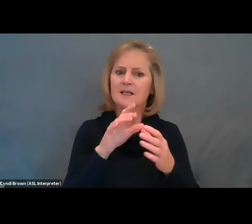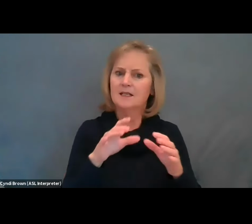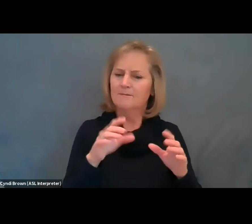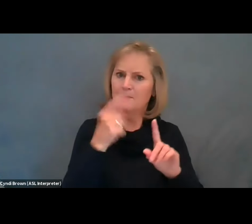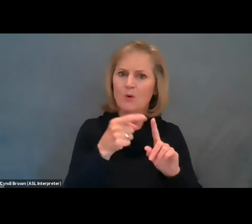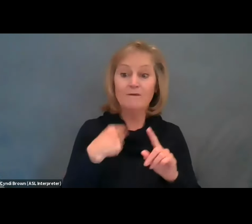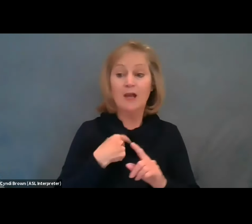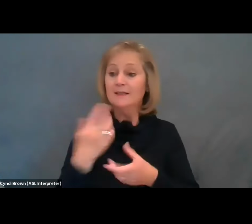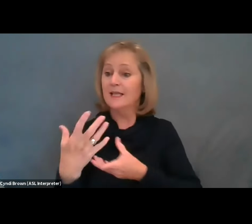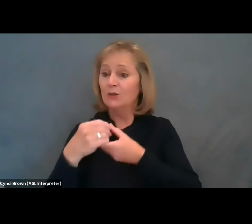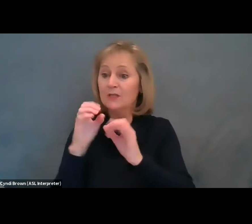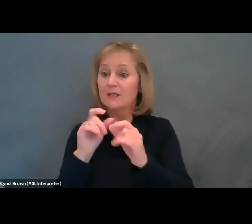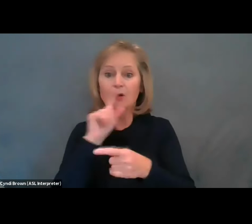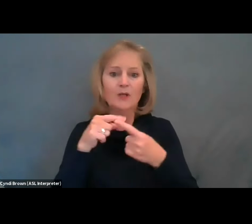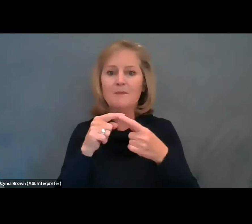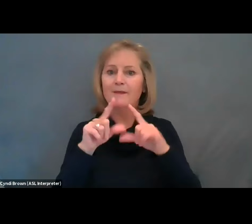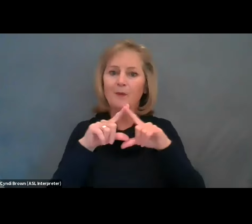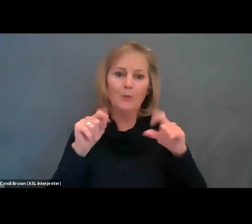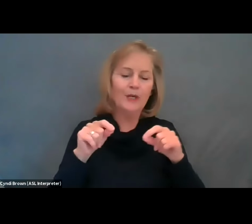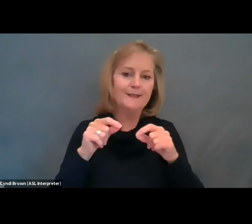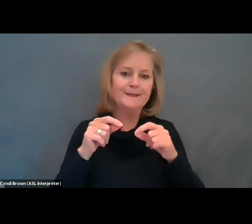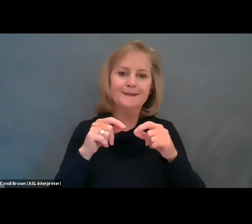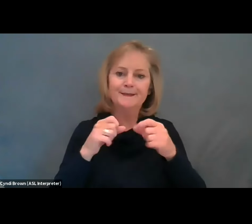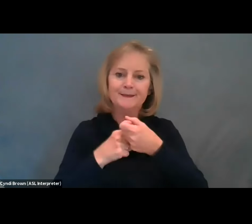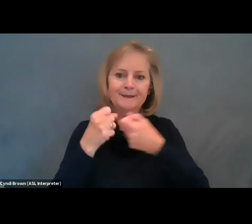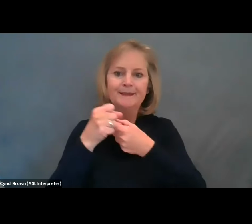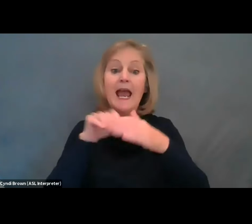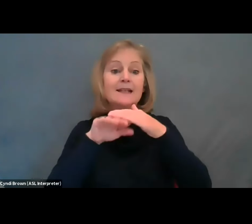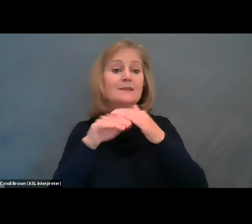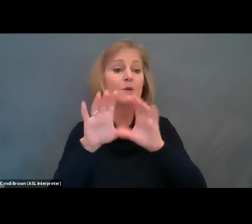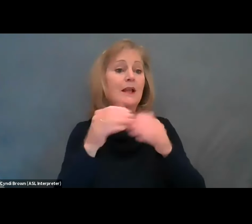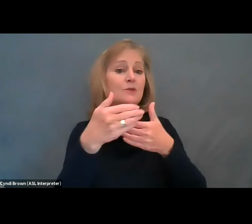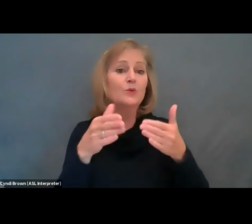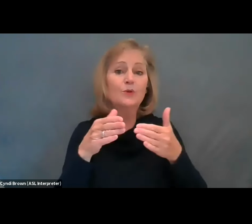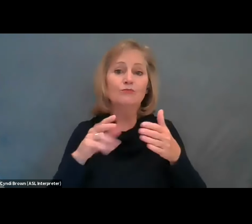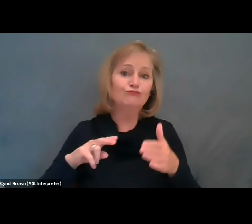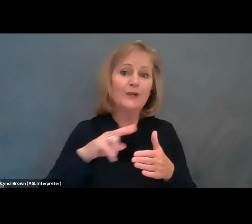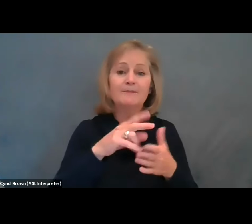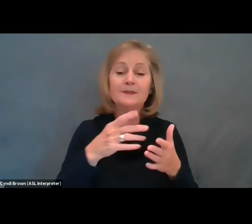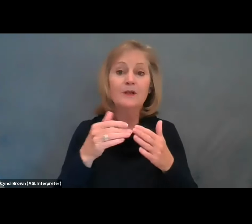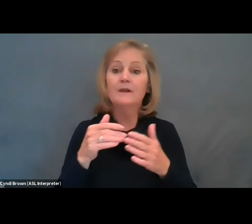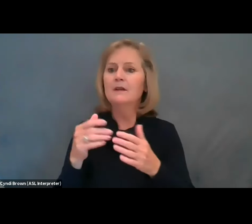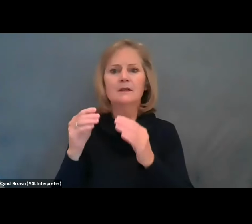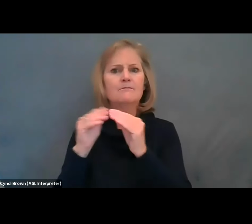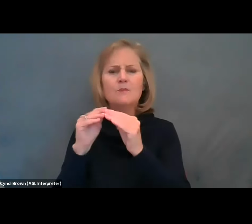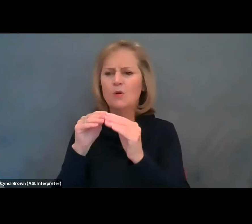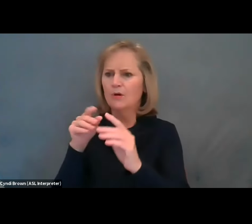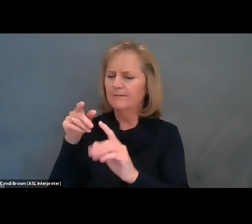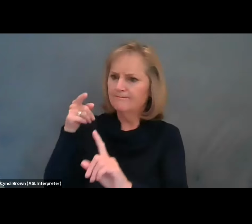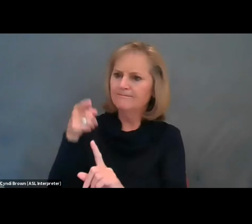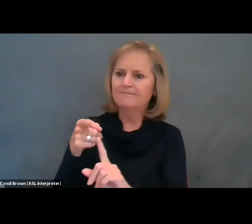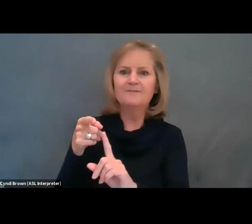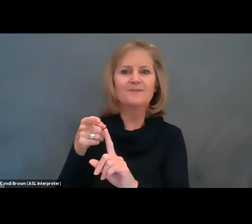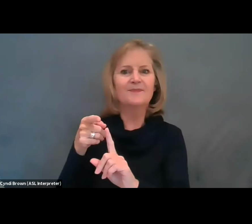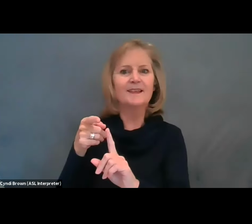education is not just about the bricks and mortar, you know, accessible classrooms and that kind of thing. It's much more around, you